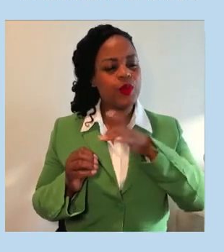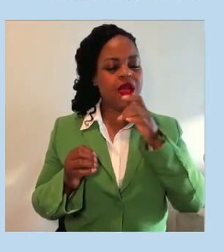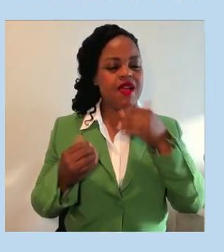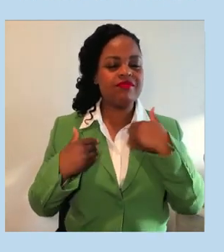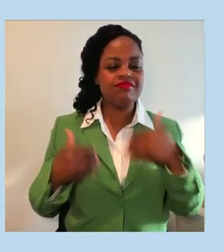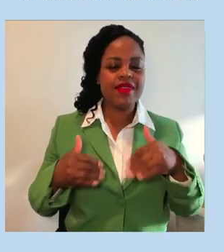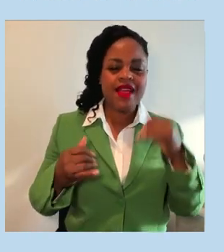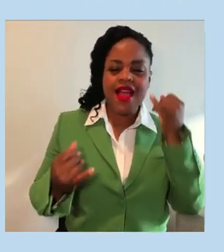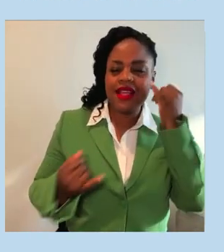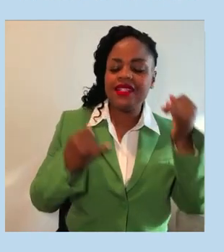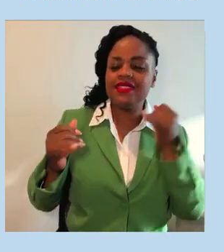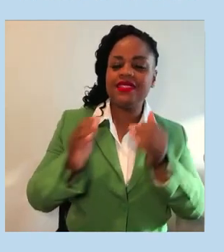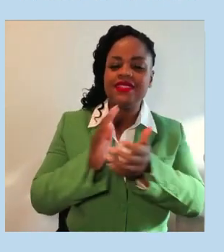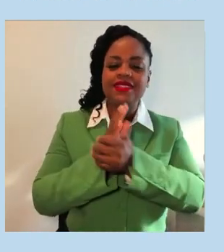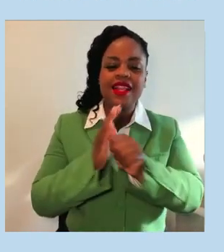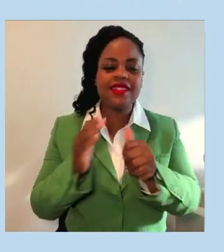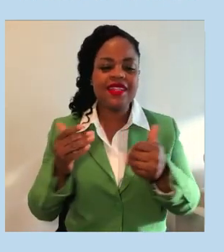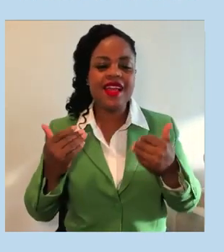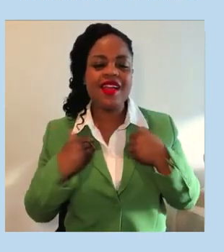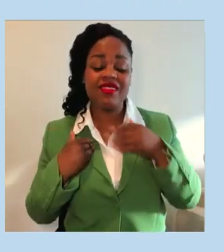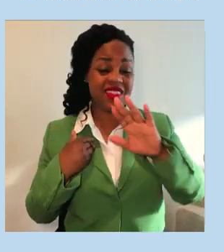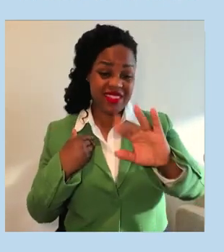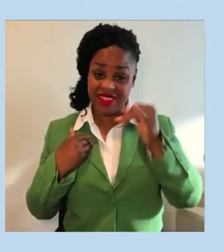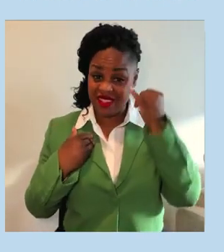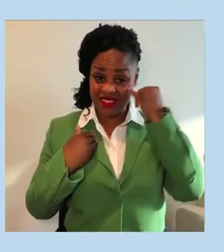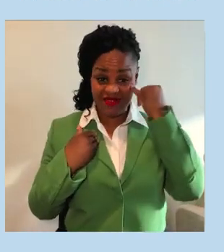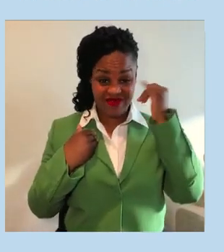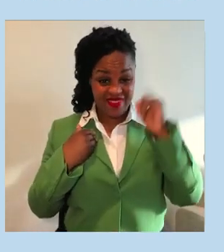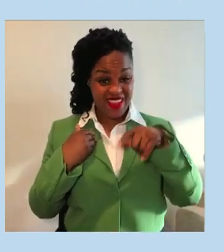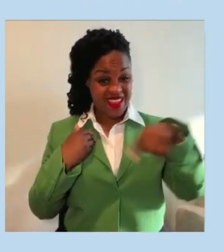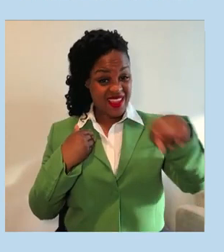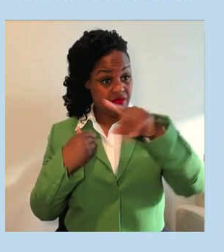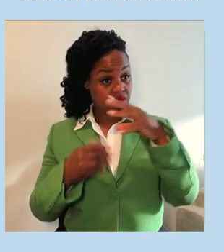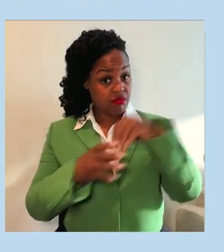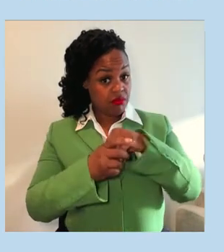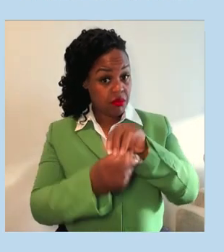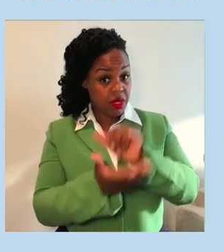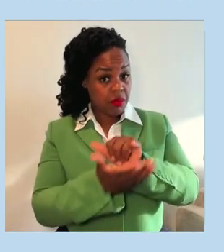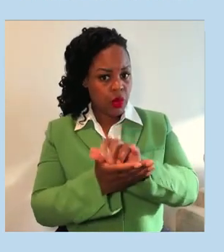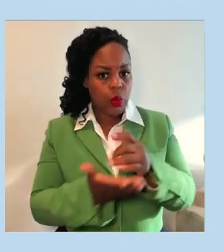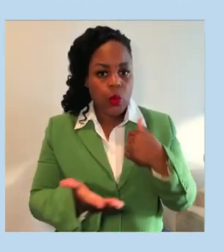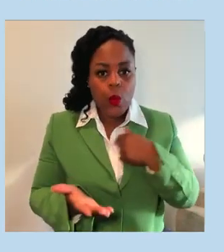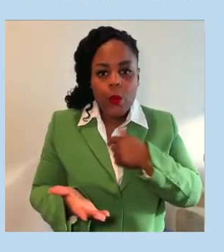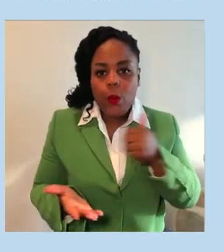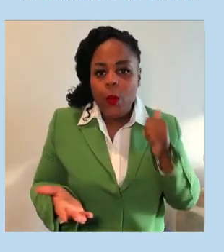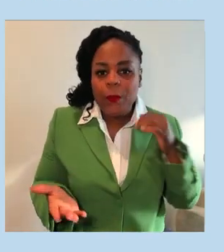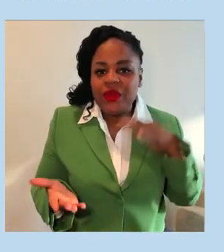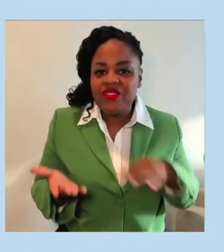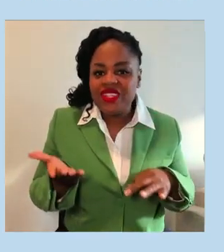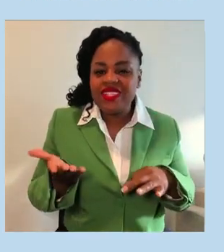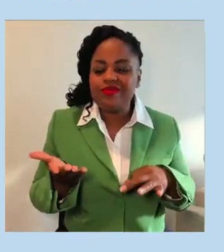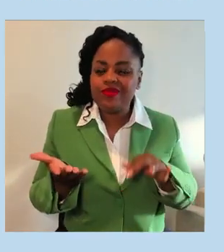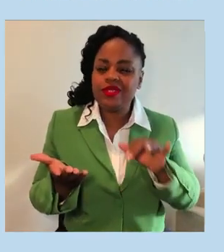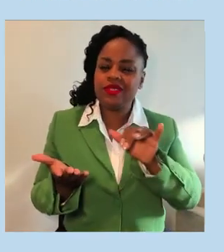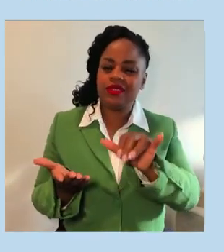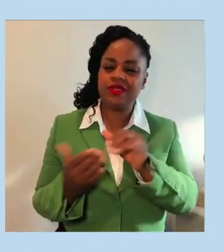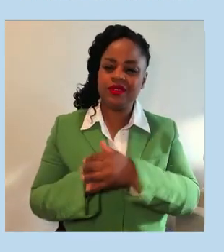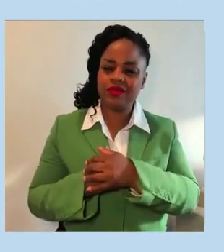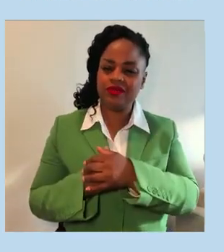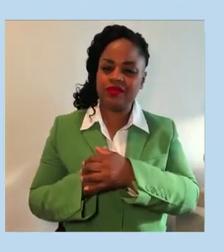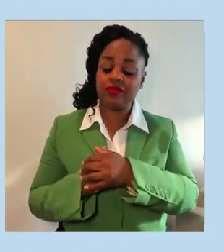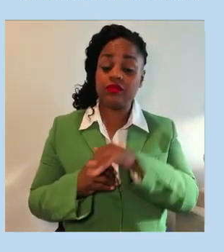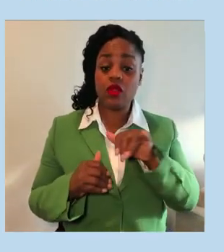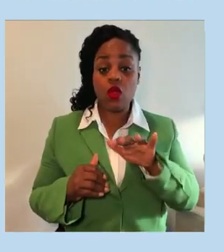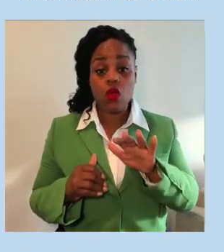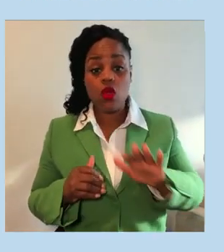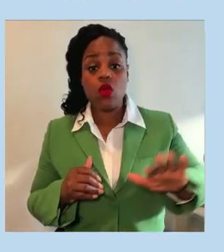out on their contributions. I want to thank our participants here today for your determination and commitment to improving your communities and countries,